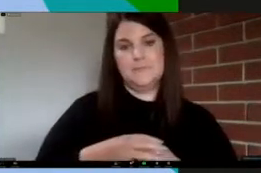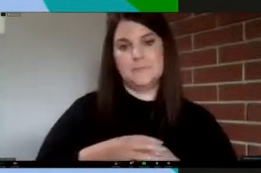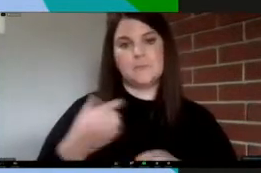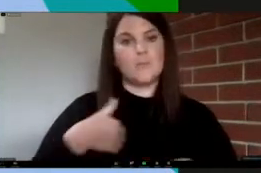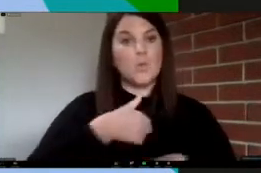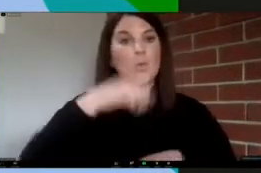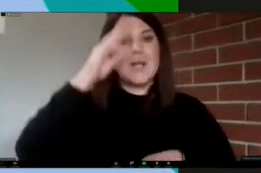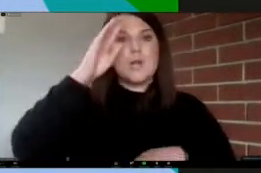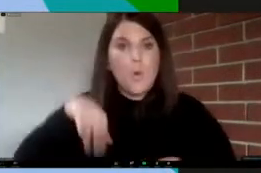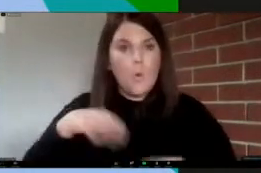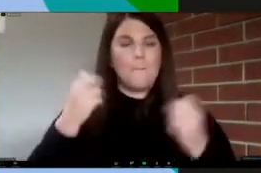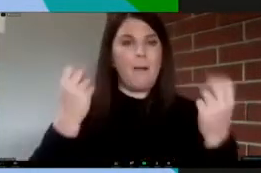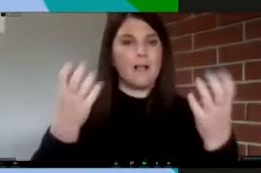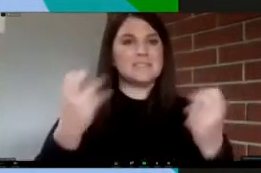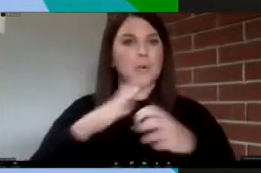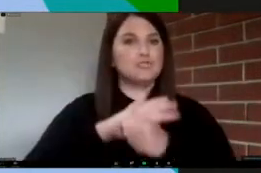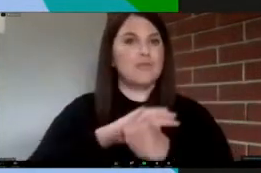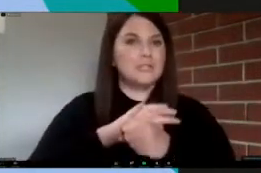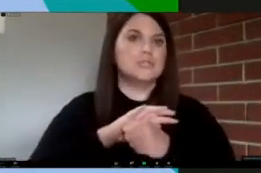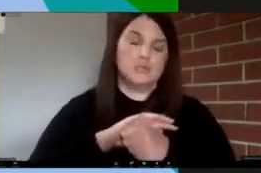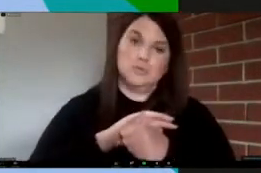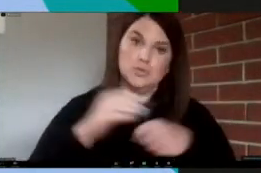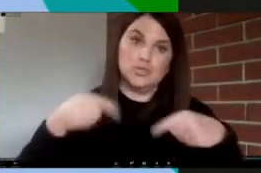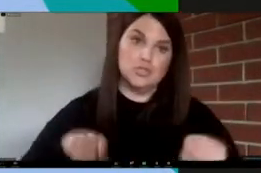that multiple stressors during the pandemic,